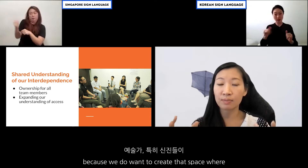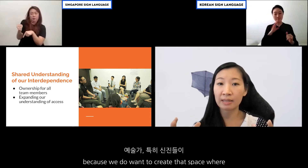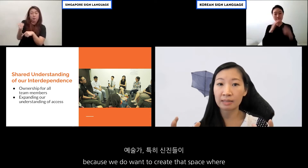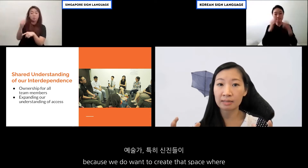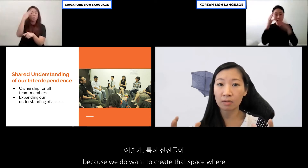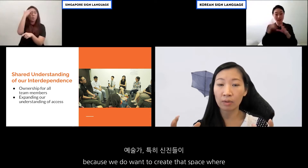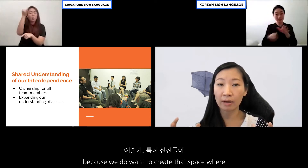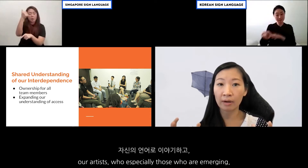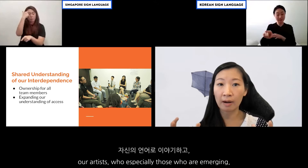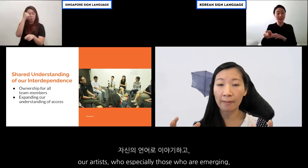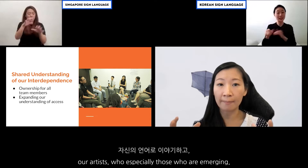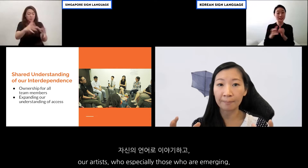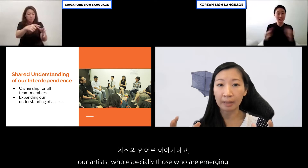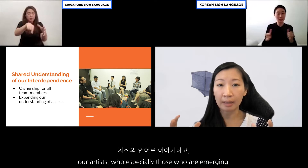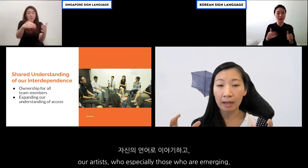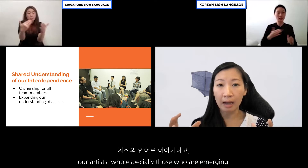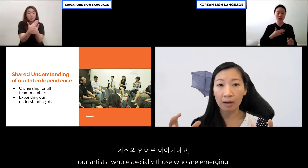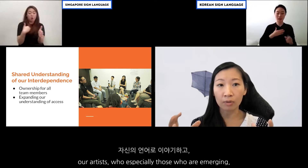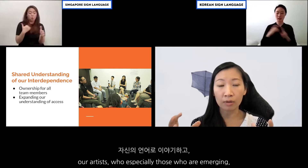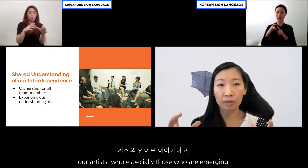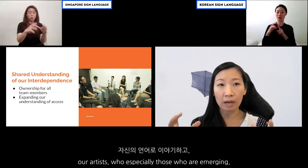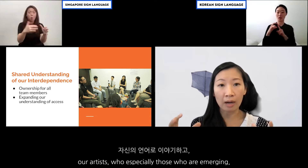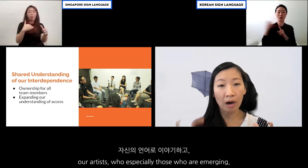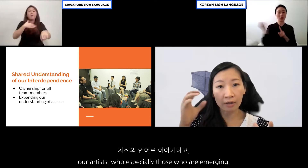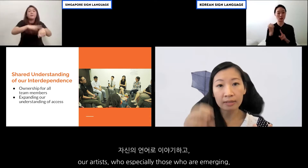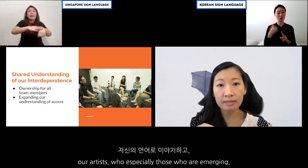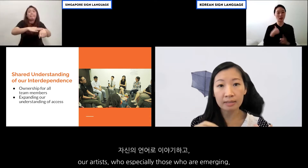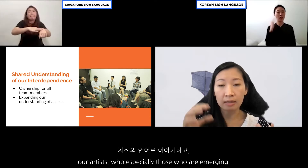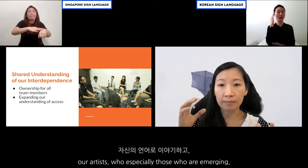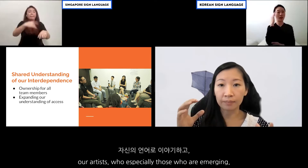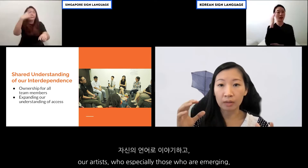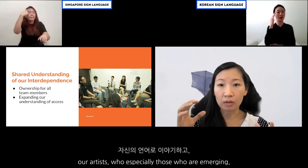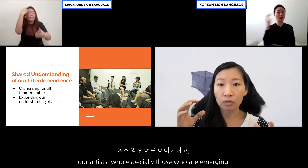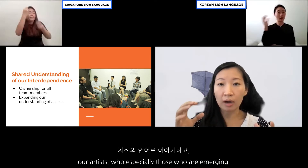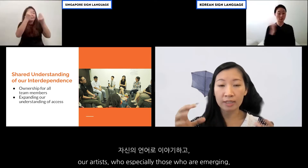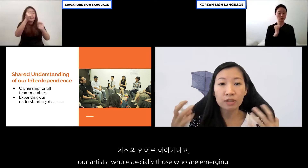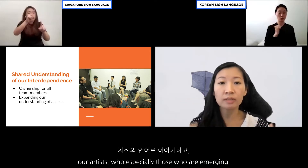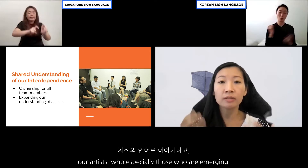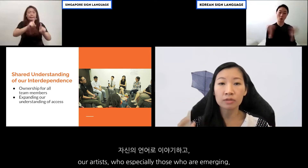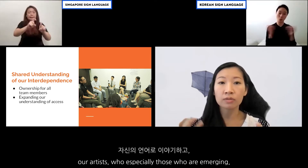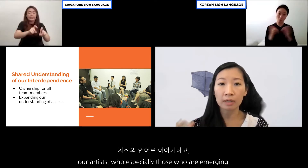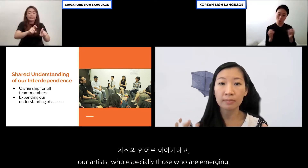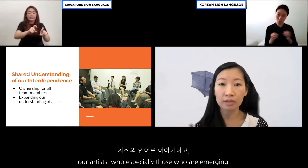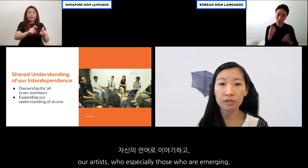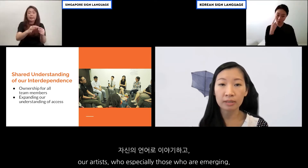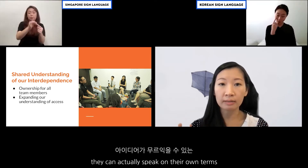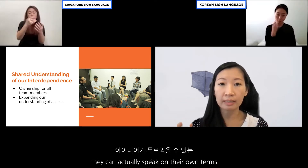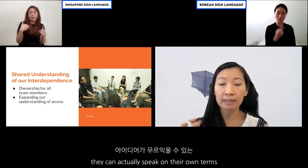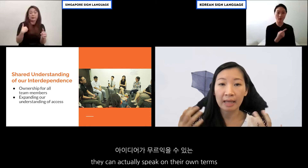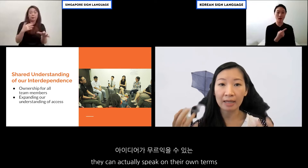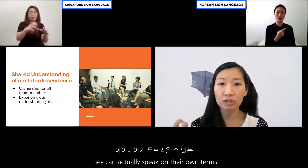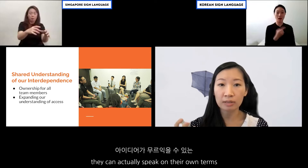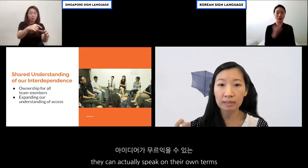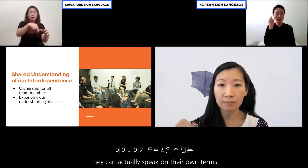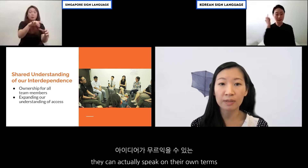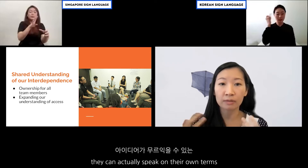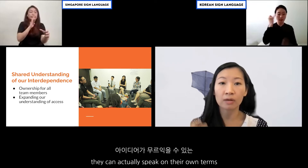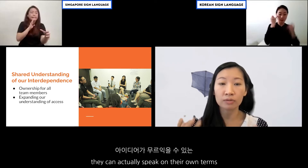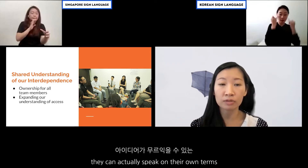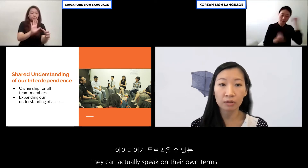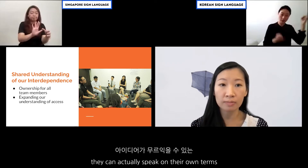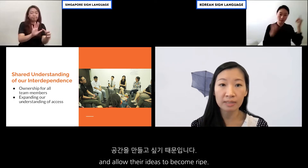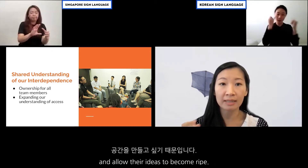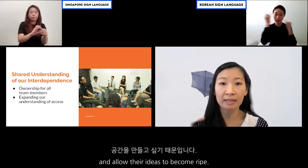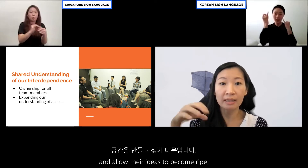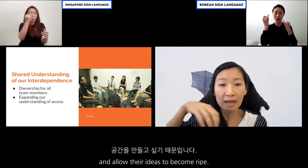that space where our artists, who especially those who are emerging, they can actually speak on their